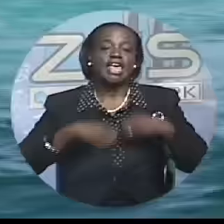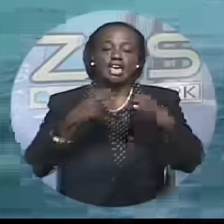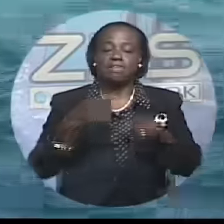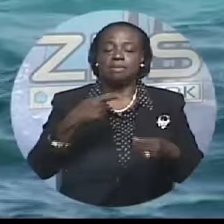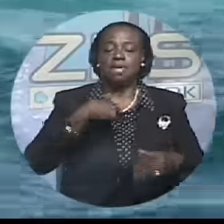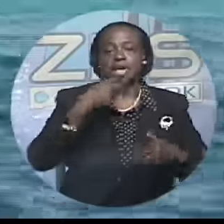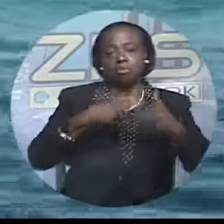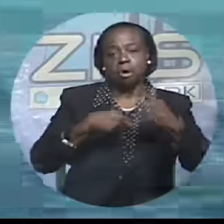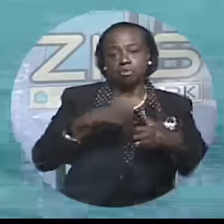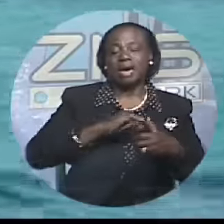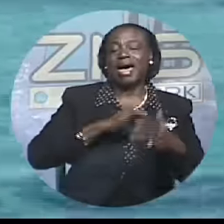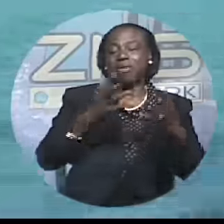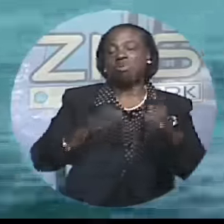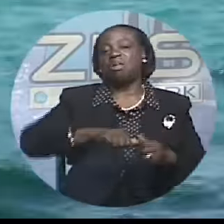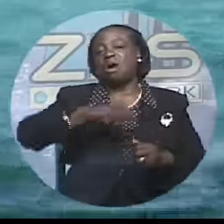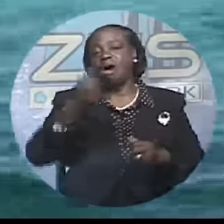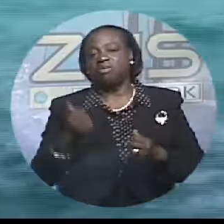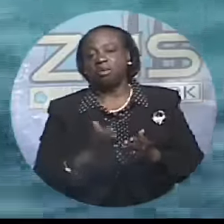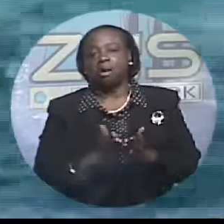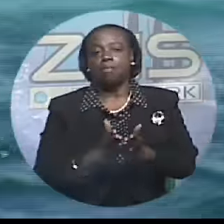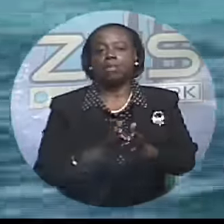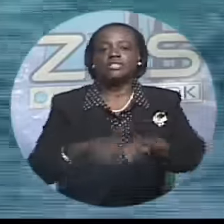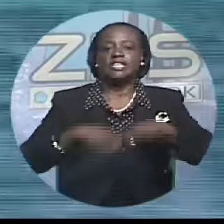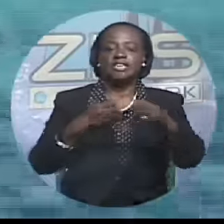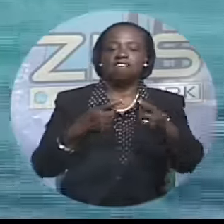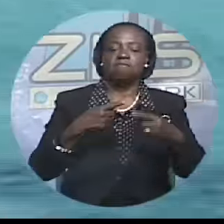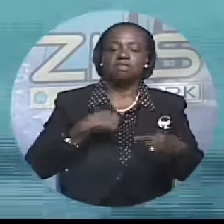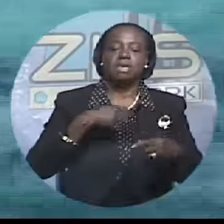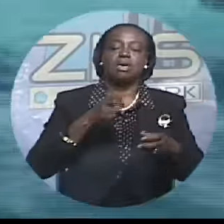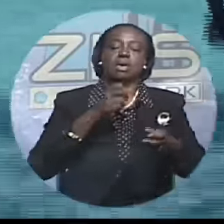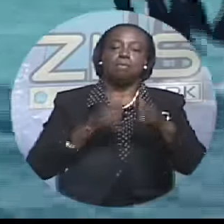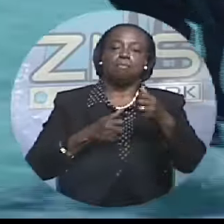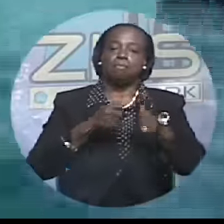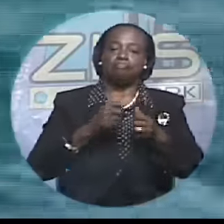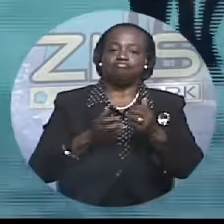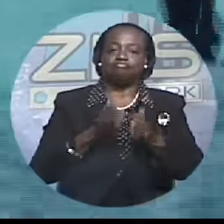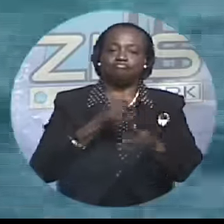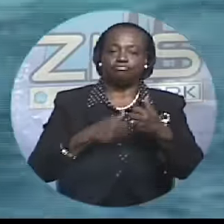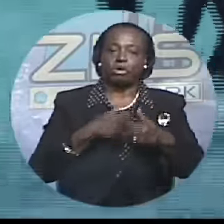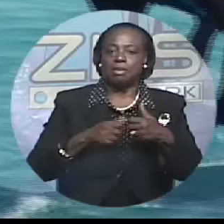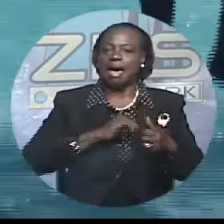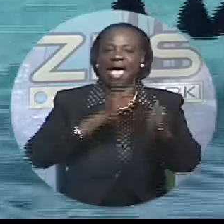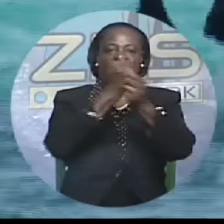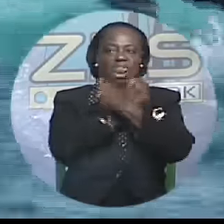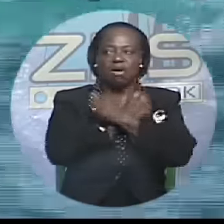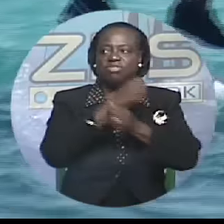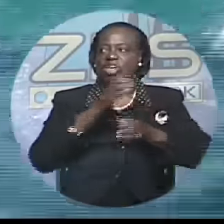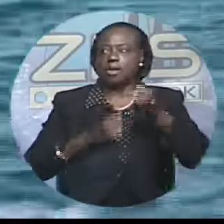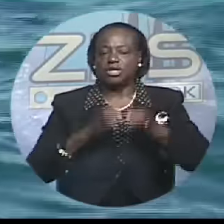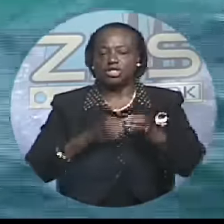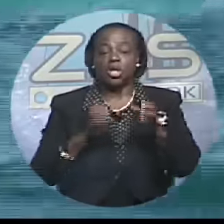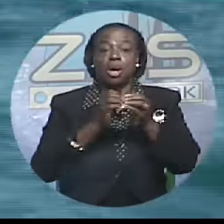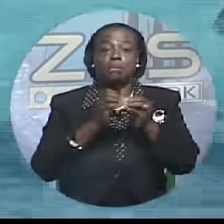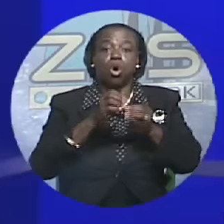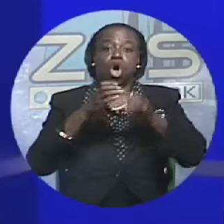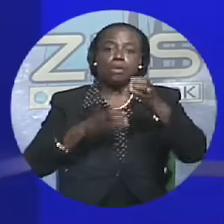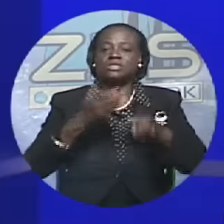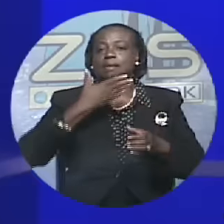problems. I always love competition. I always go with competition as I love the competition, you know. And the more competition, the better it is for